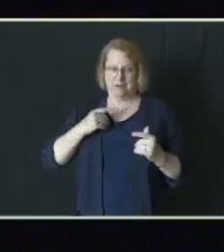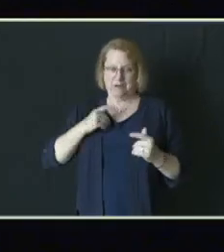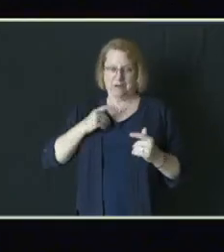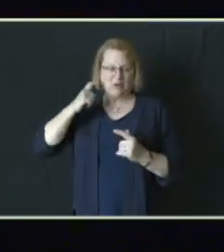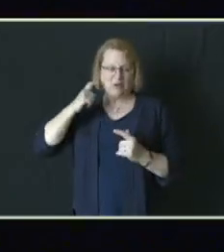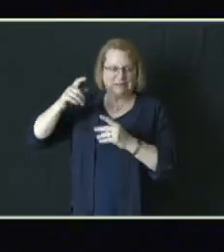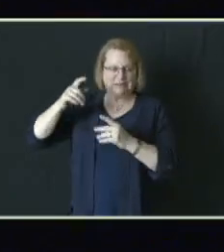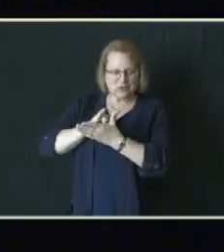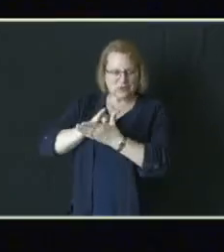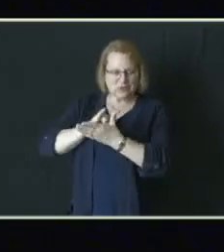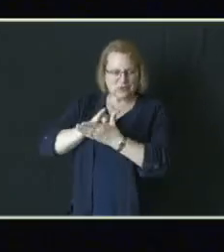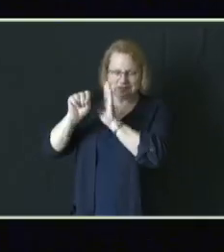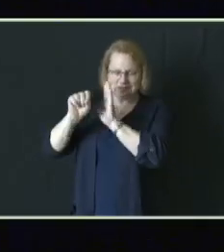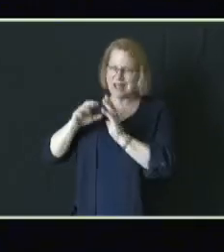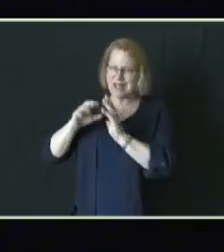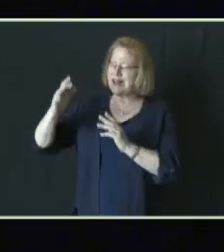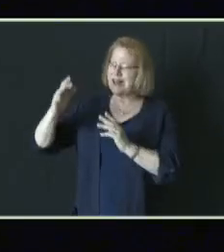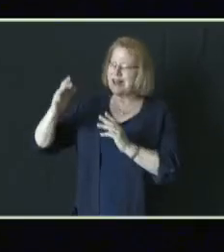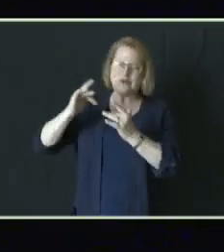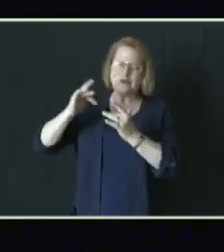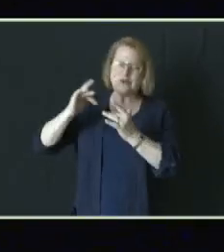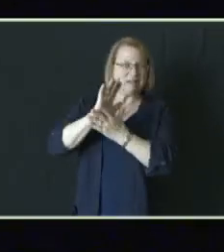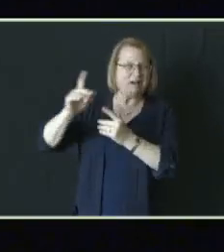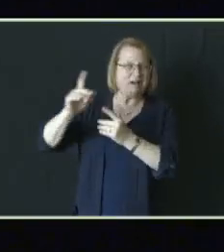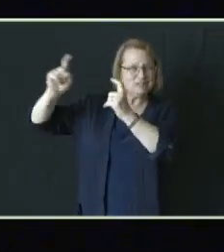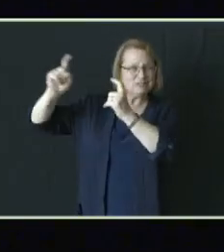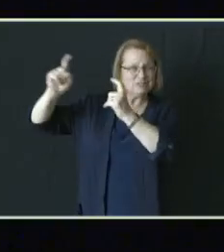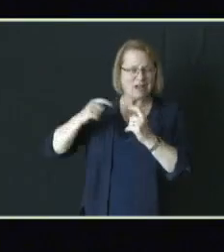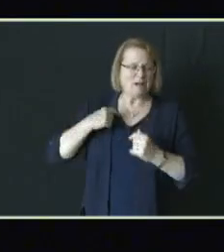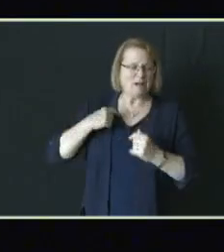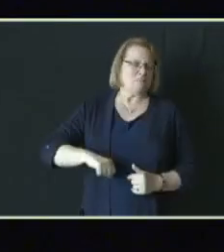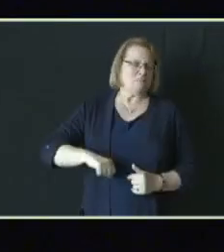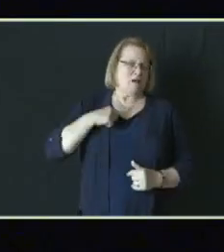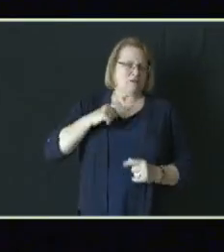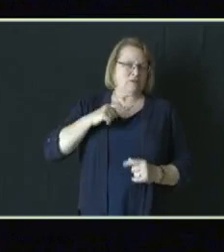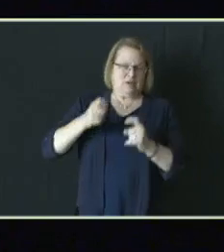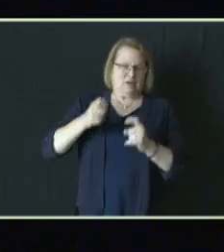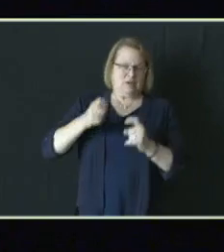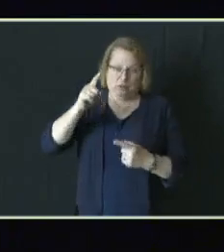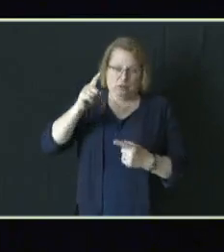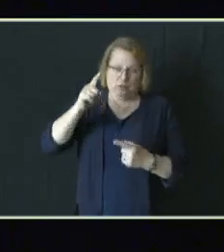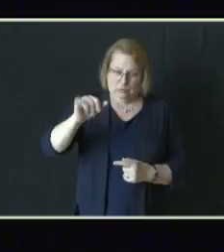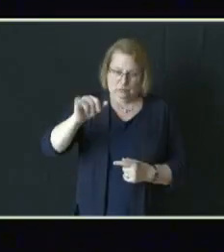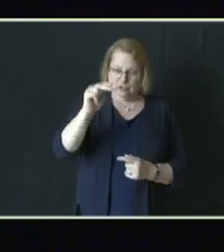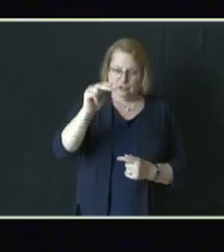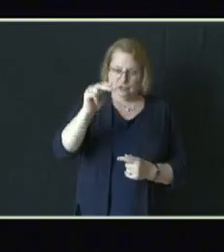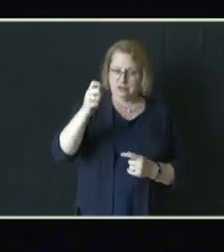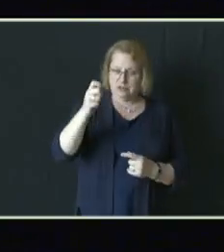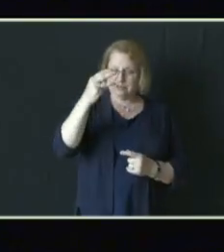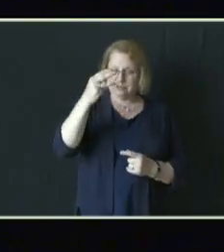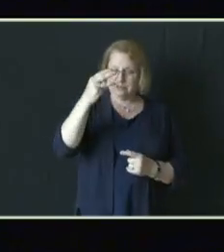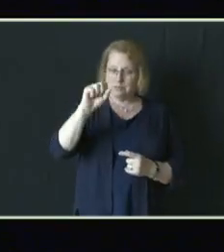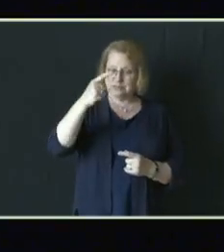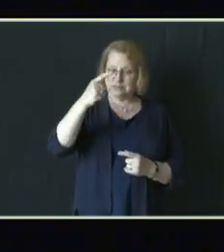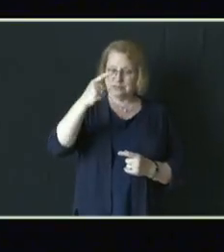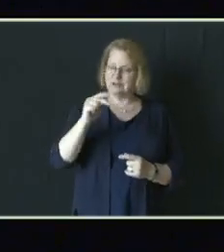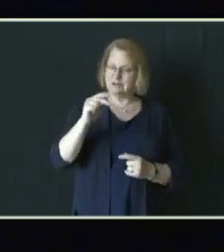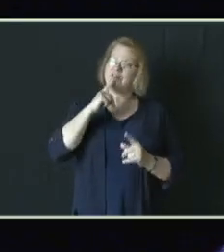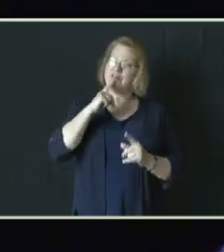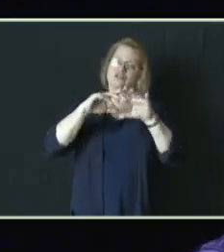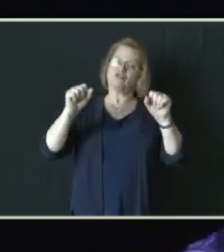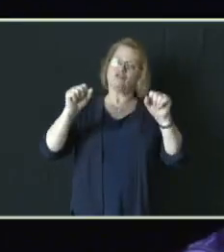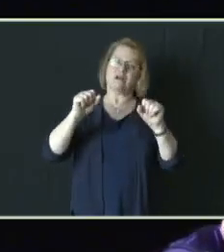of Mercy College, I am proud to confer upon you, John Thompson, the degree of Doctor of Commercial